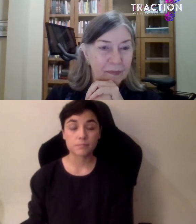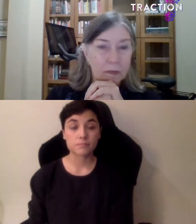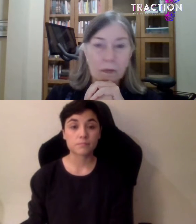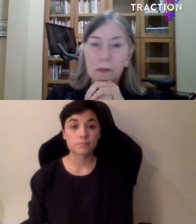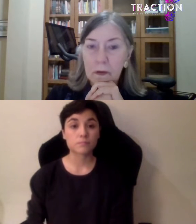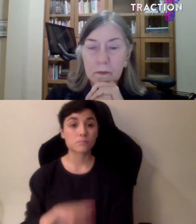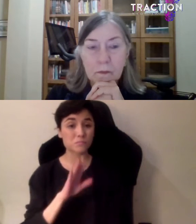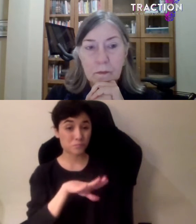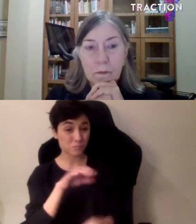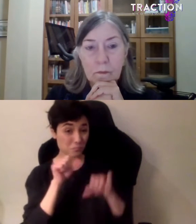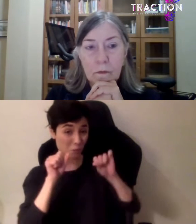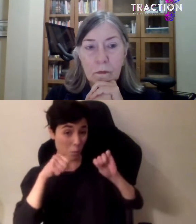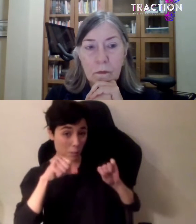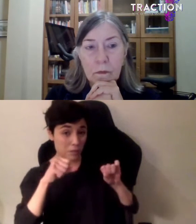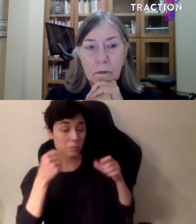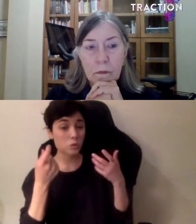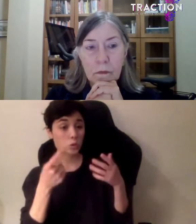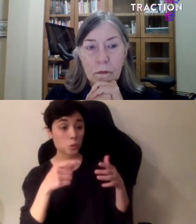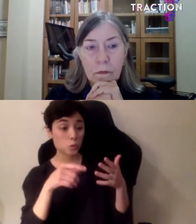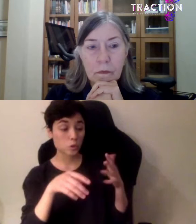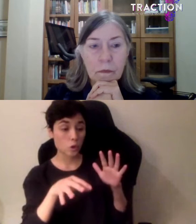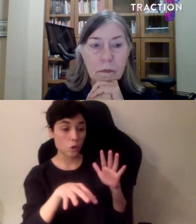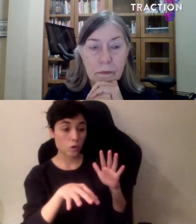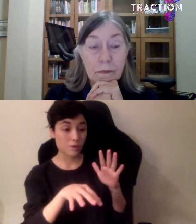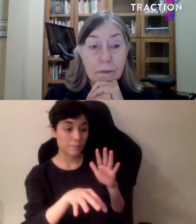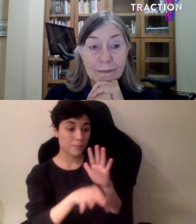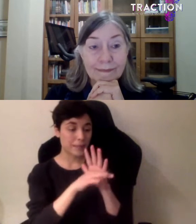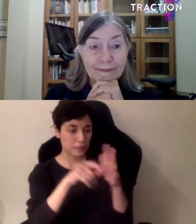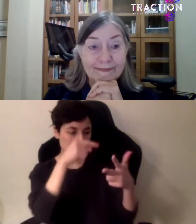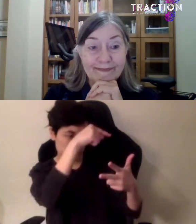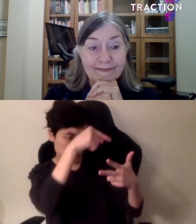So is it possible to choose which vaccine you get?